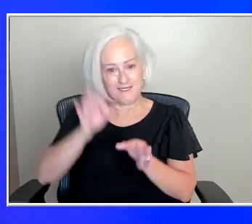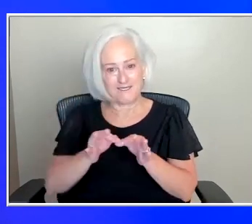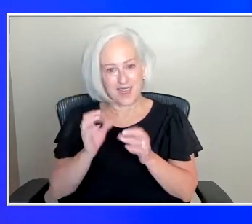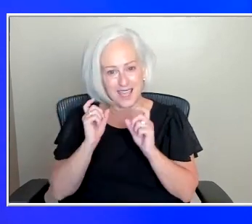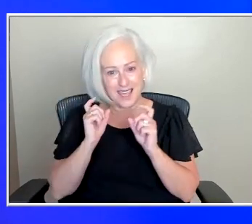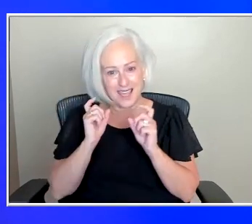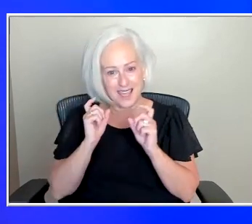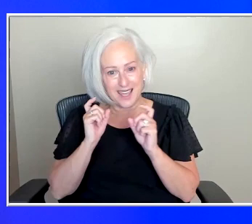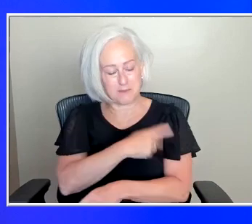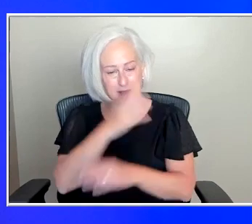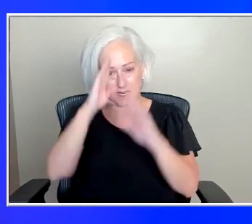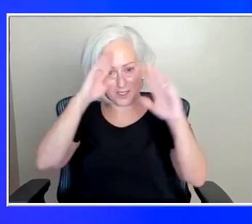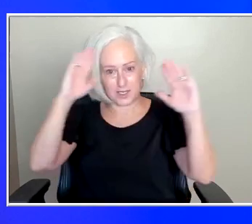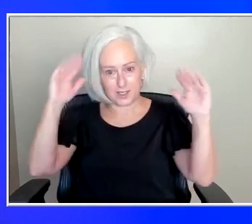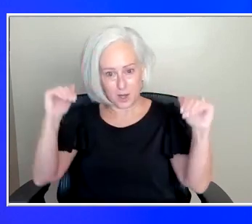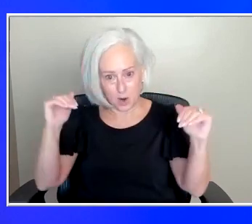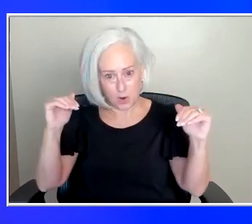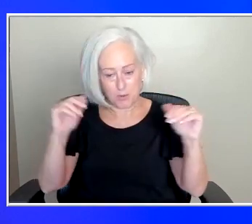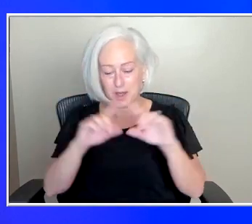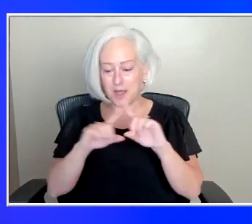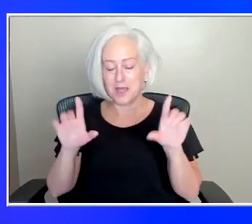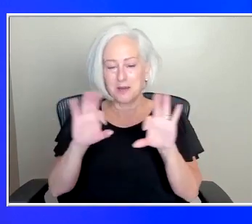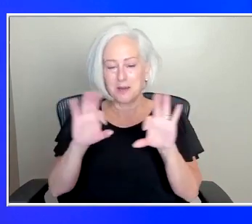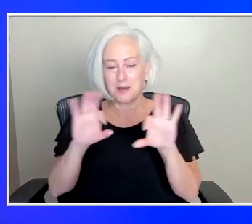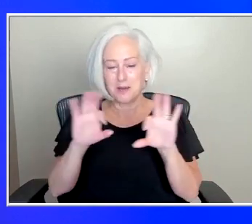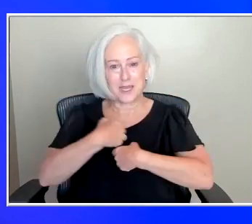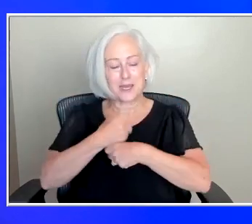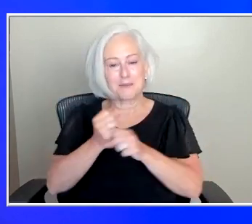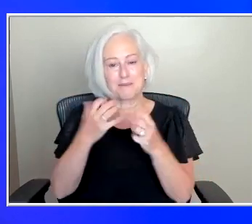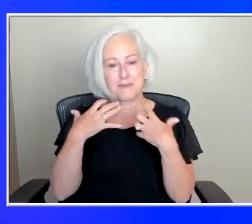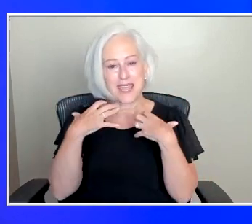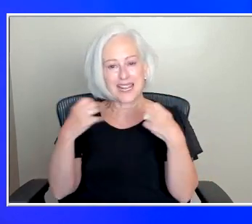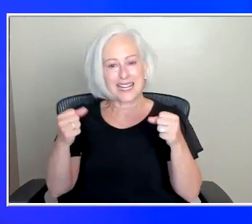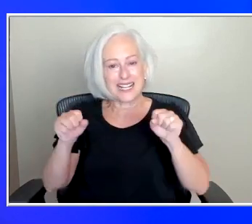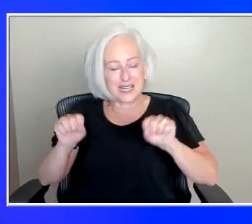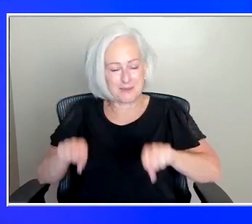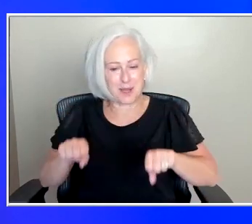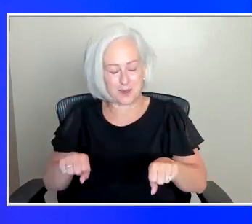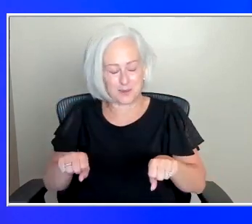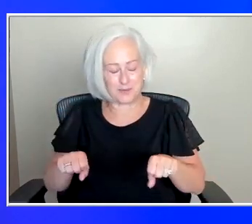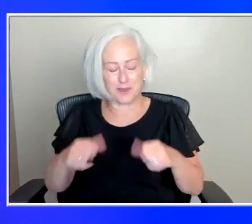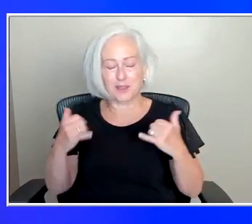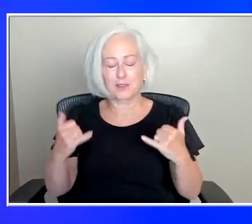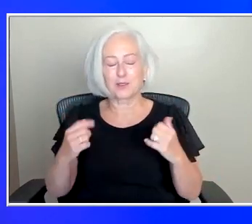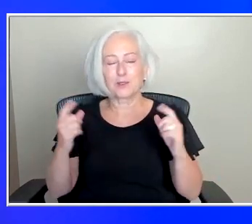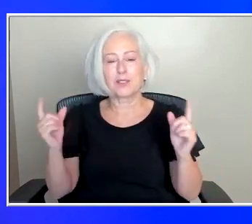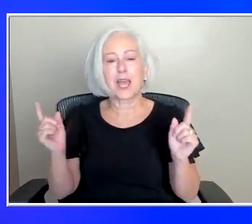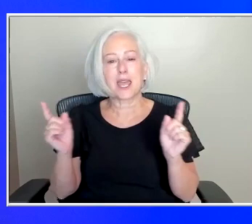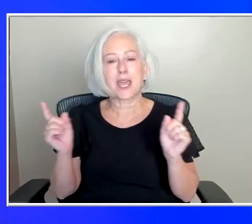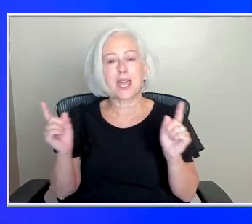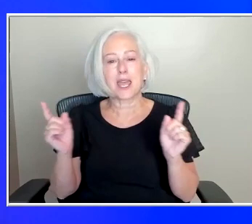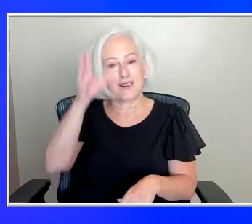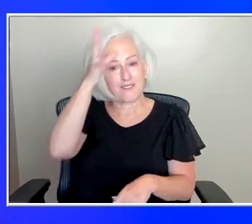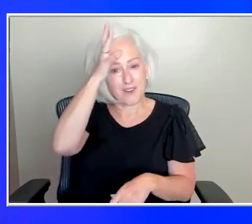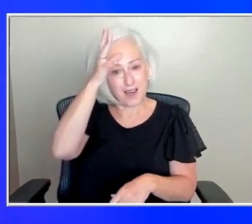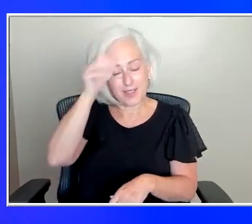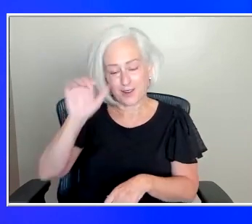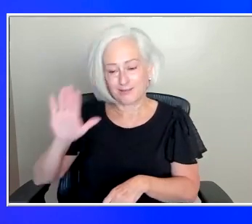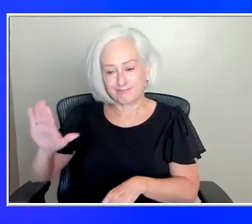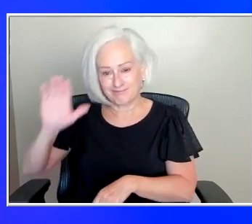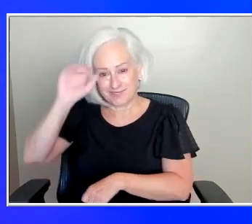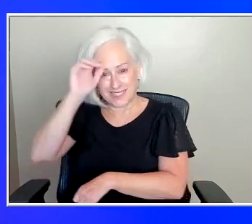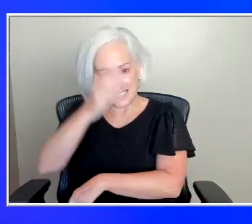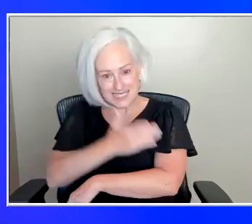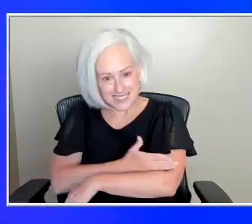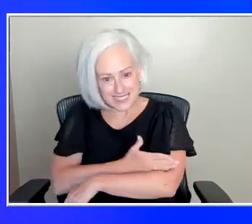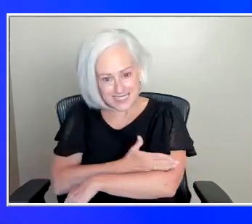it was family that made the healing possible. Today, we are meeting a father and son whose bond is stronger than ever thanks to a life-saving